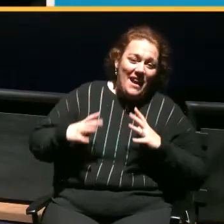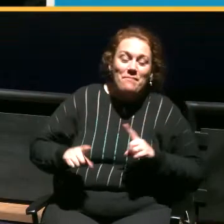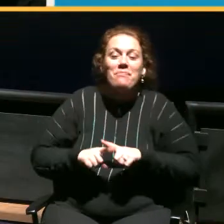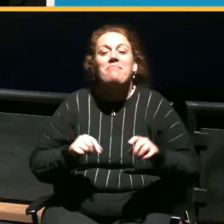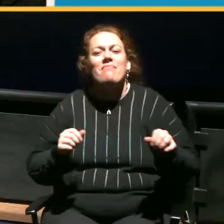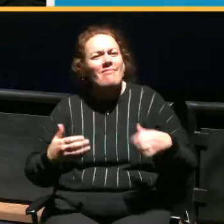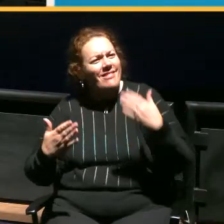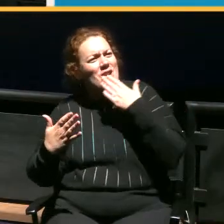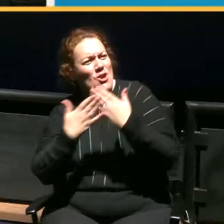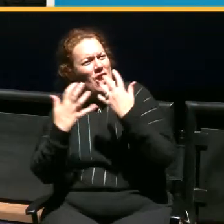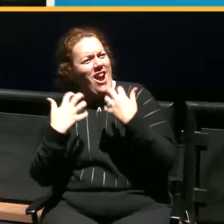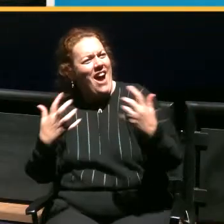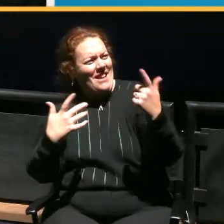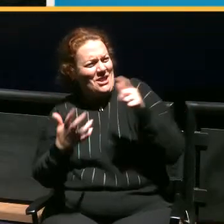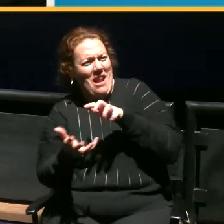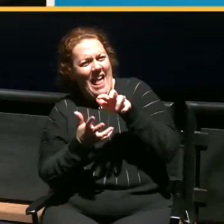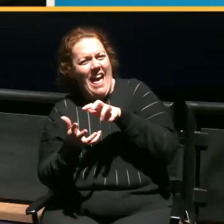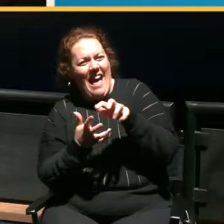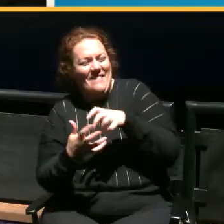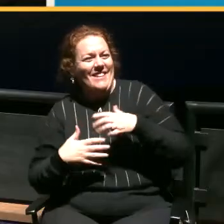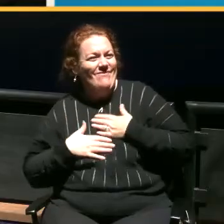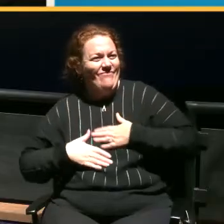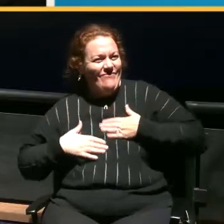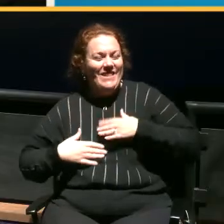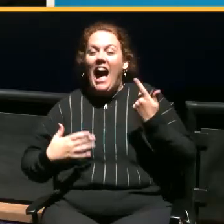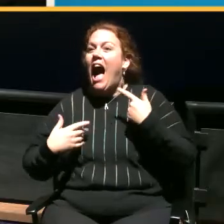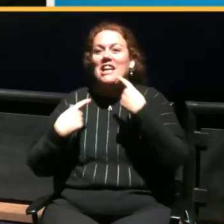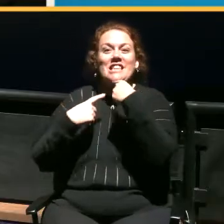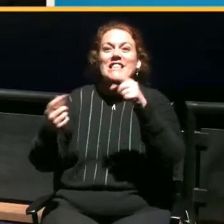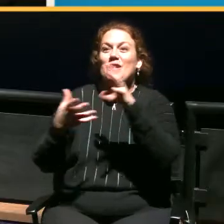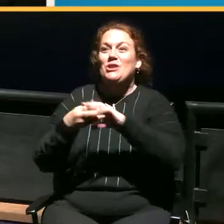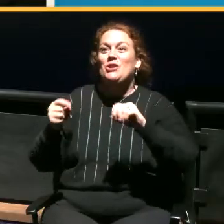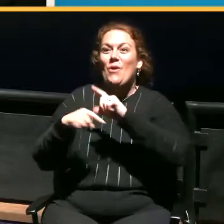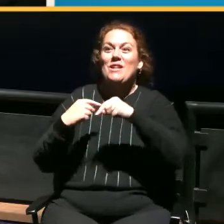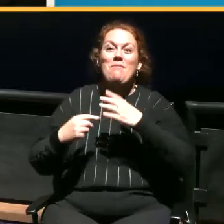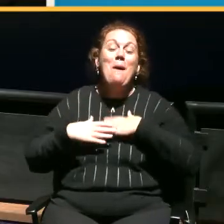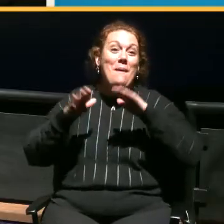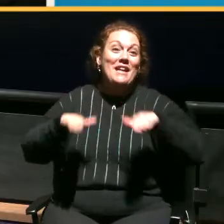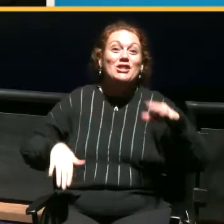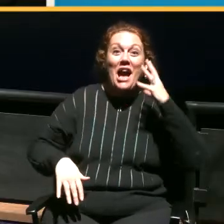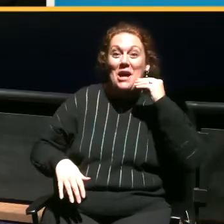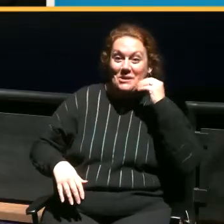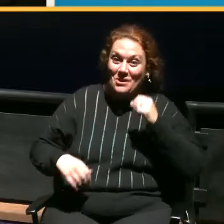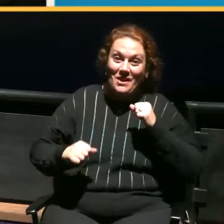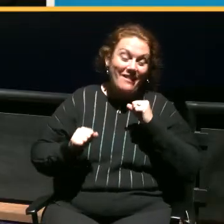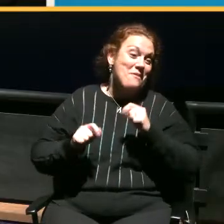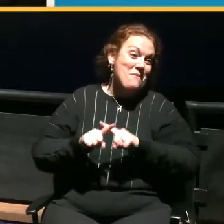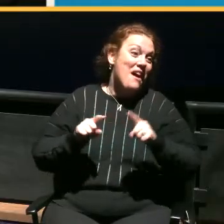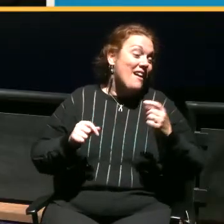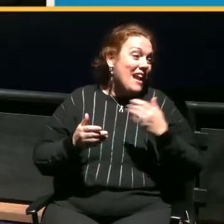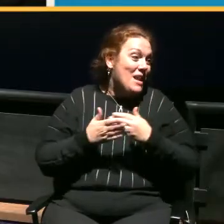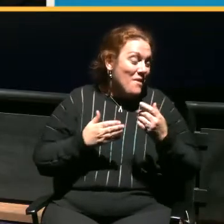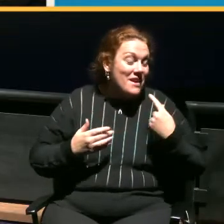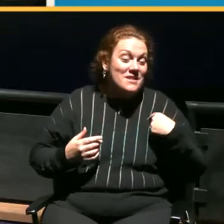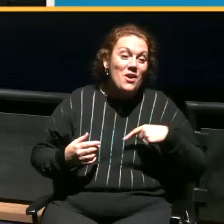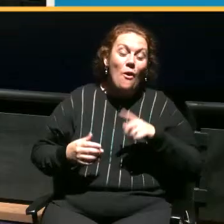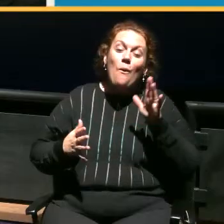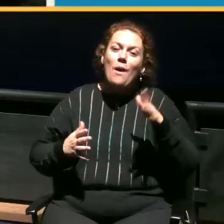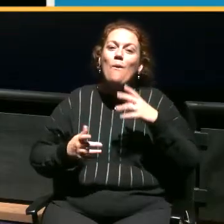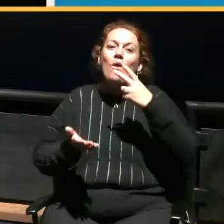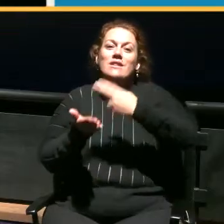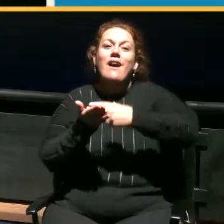thanks, a good audience. Thank you very much. I appreciate this. I'll just tell you stories about my childhood the whole time. And anyway, so we'll get to Hubble, I